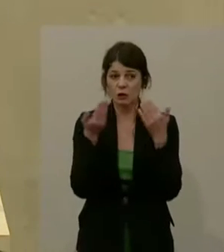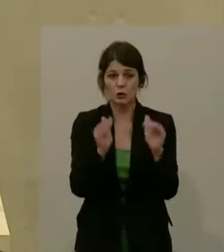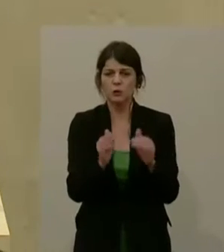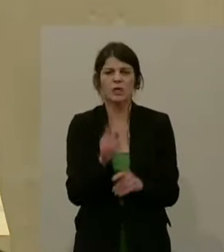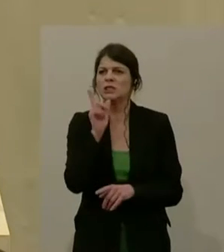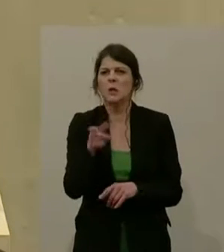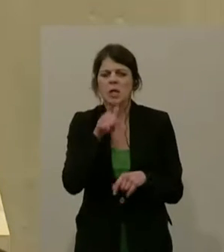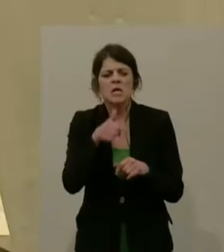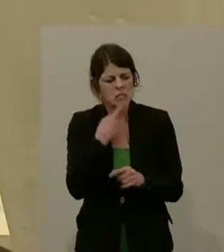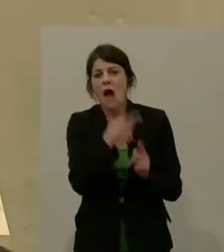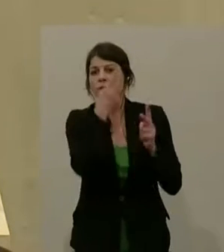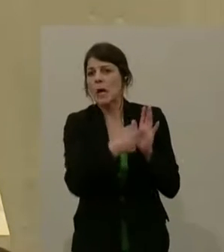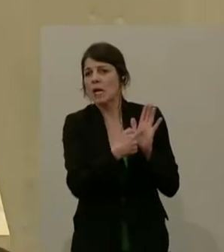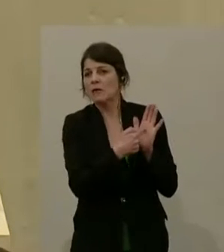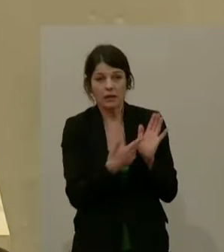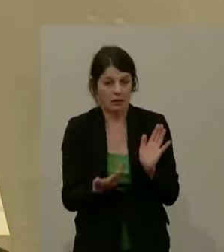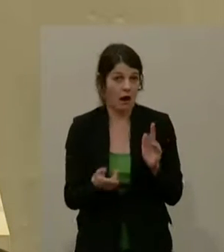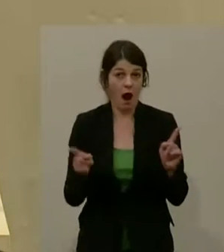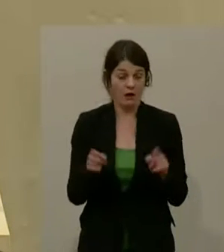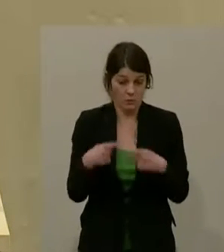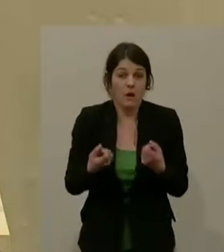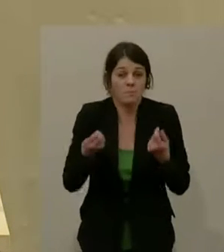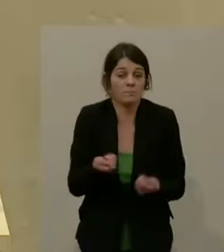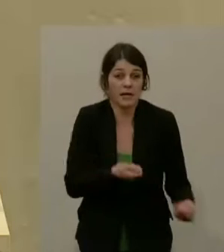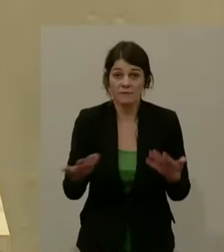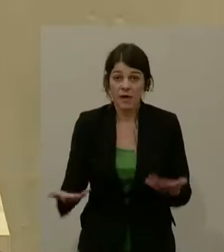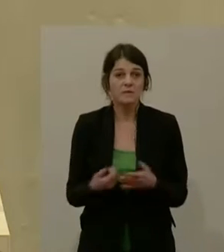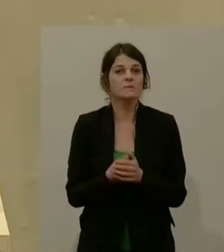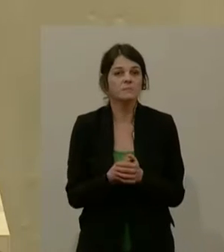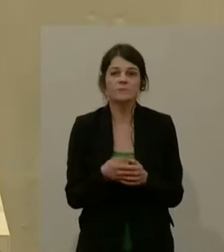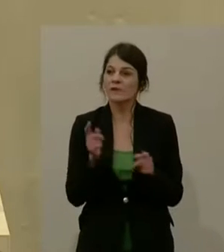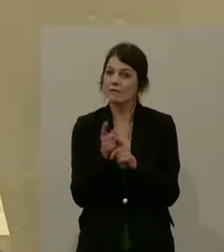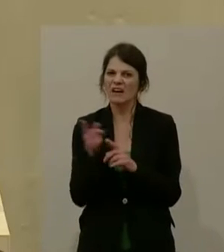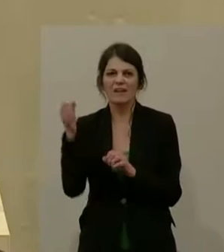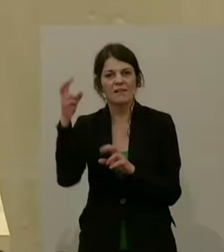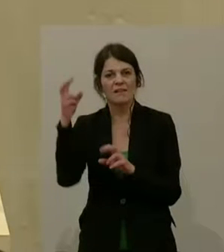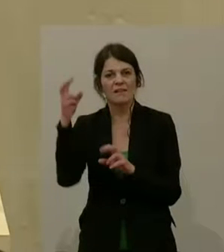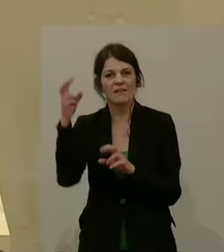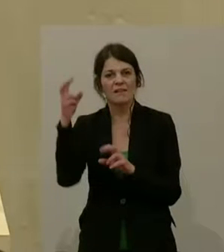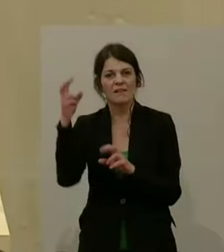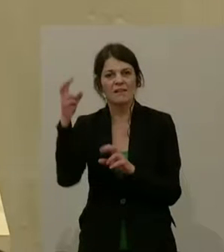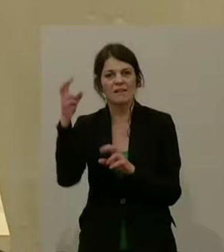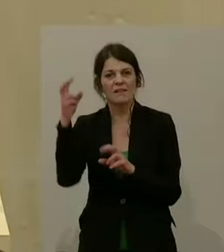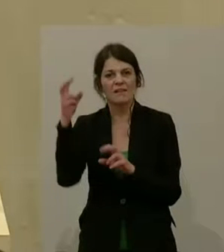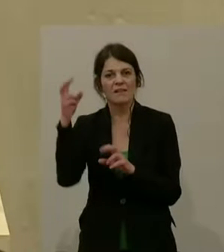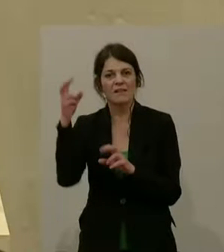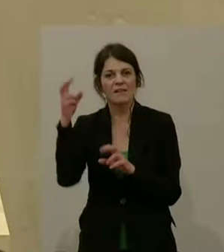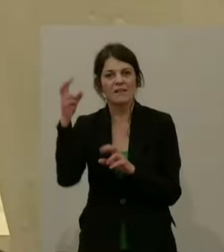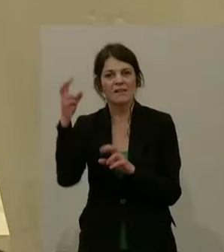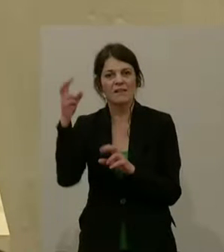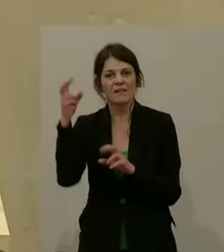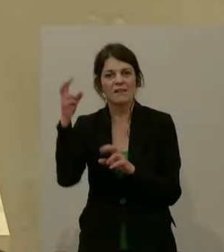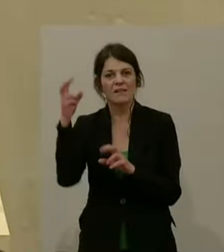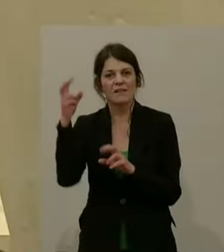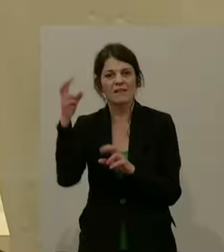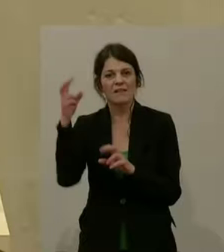security speaker in the parliament. He says data protection must not be